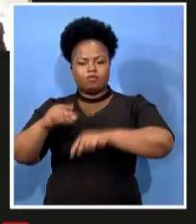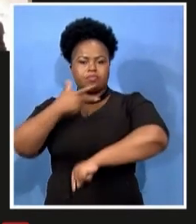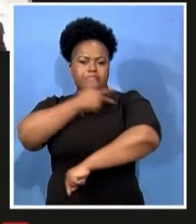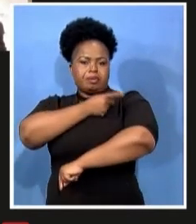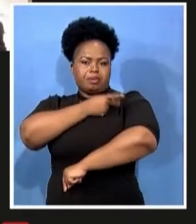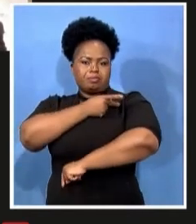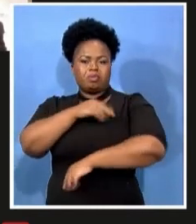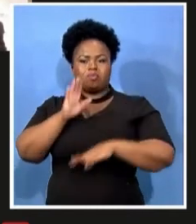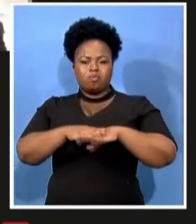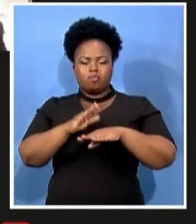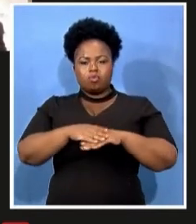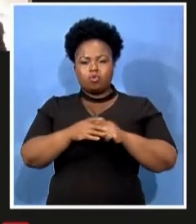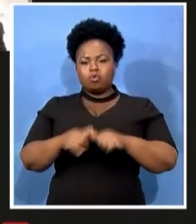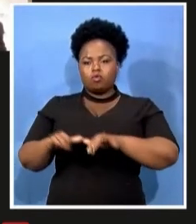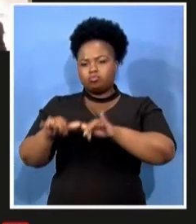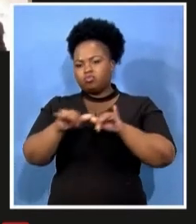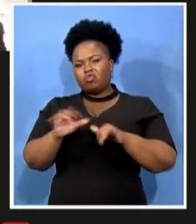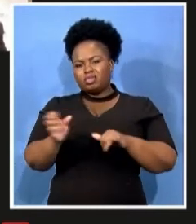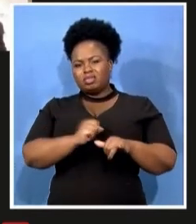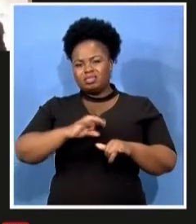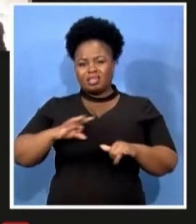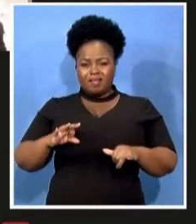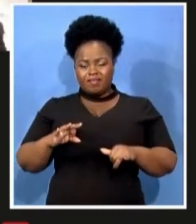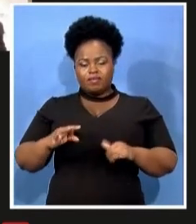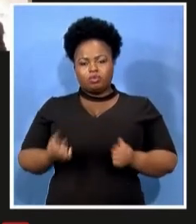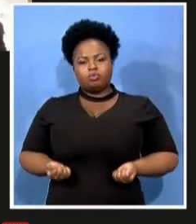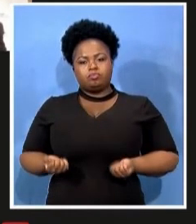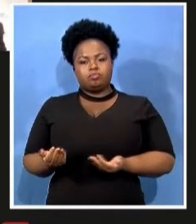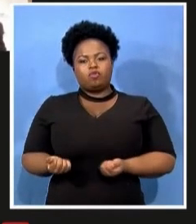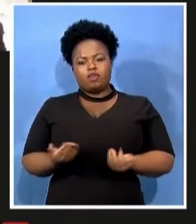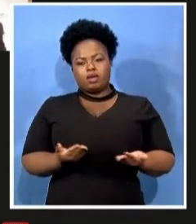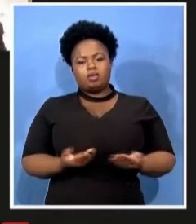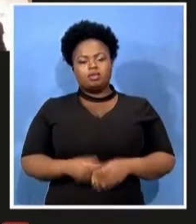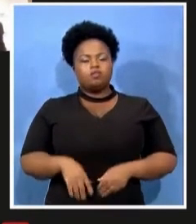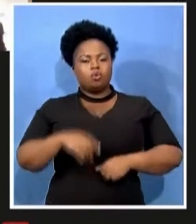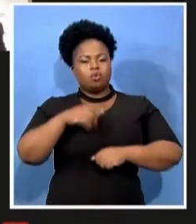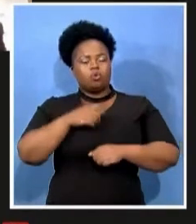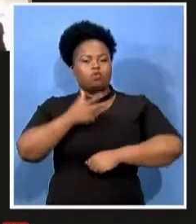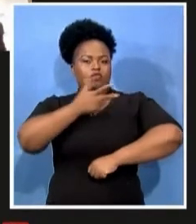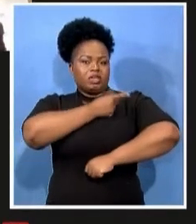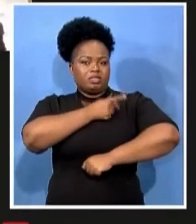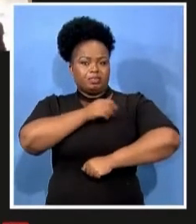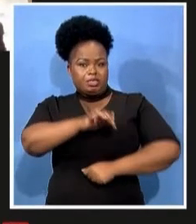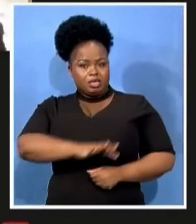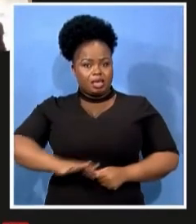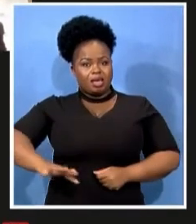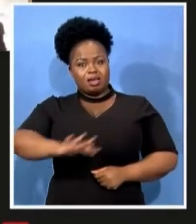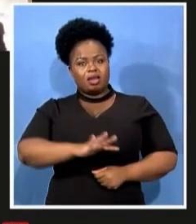and provision of a vaccination platform on occupational health systems. Then